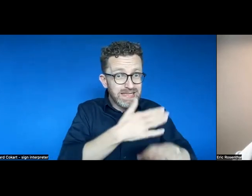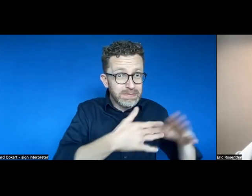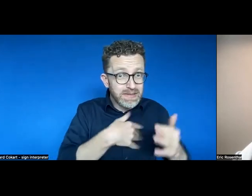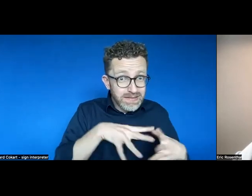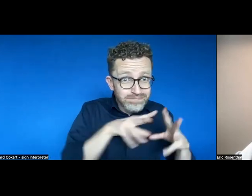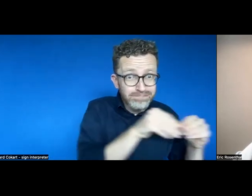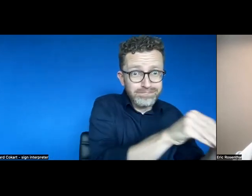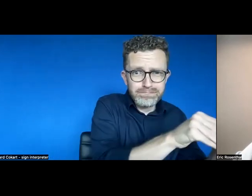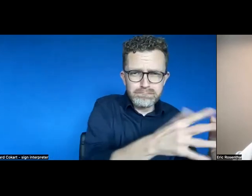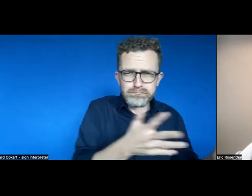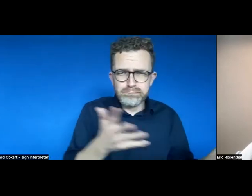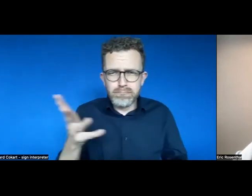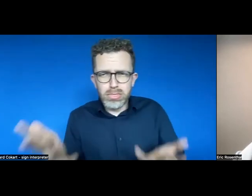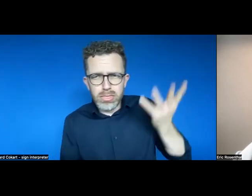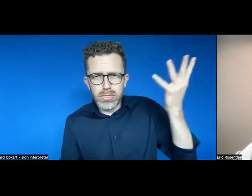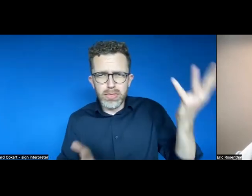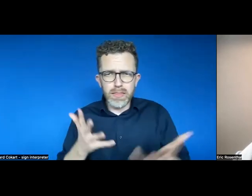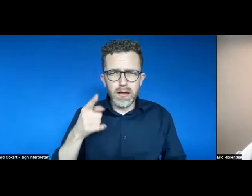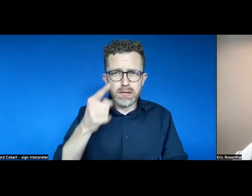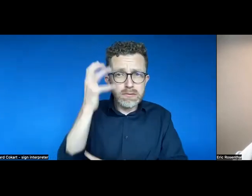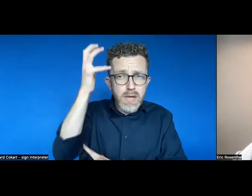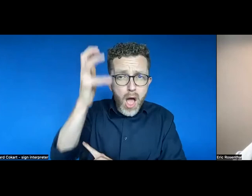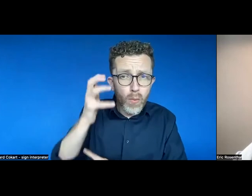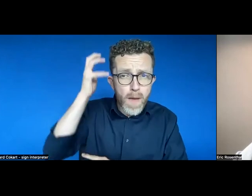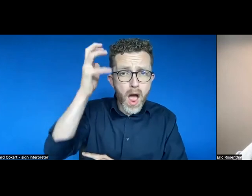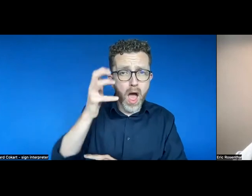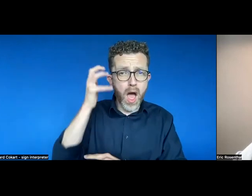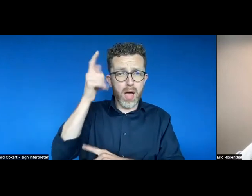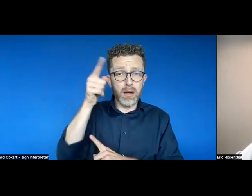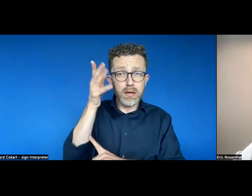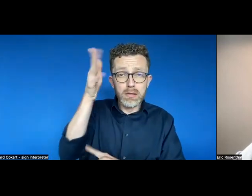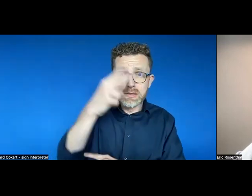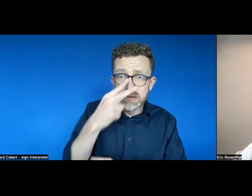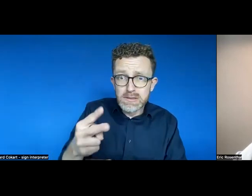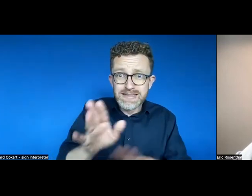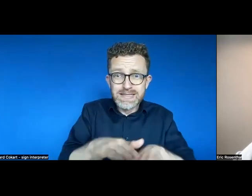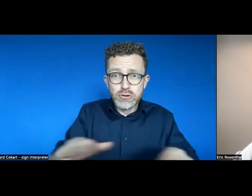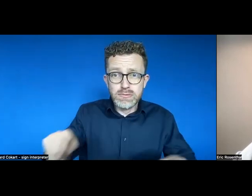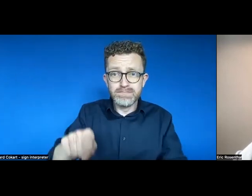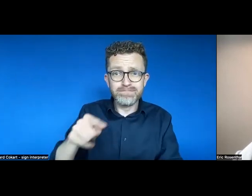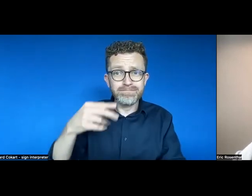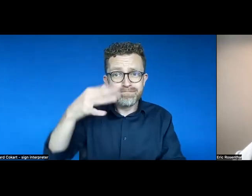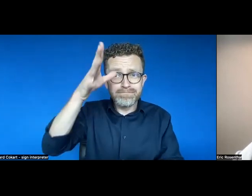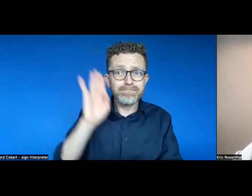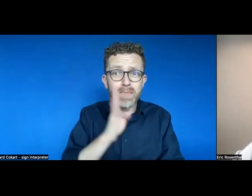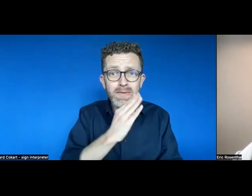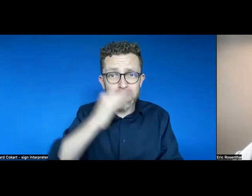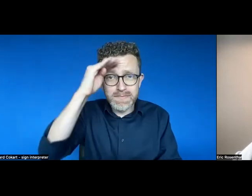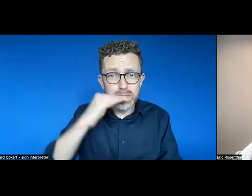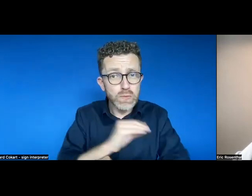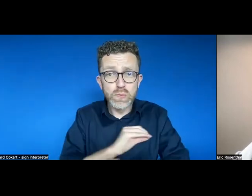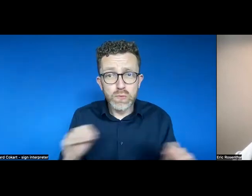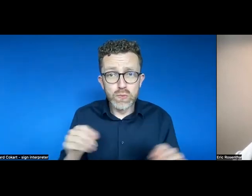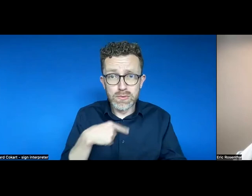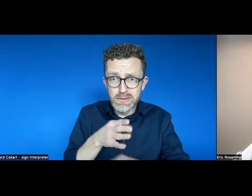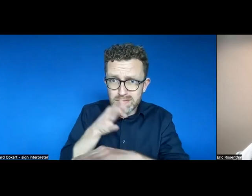When we asked how it is that these children with disabilities could be left behind like this, the easy answer